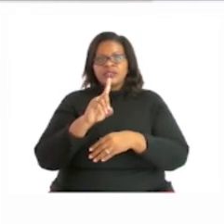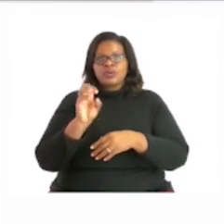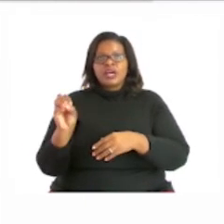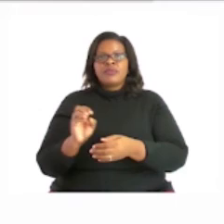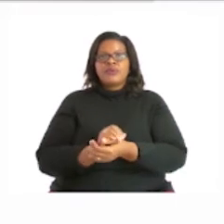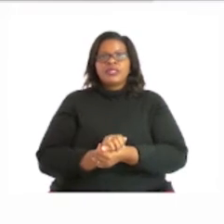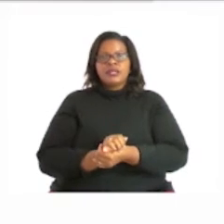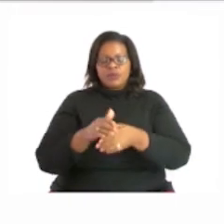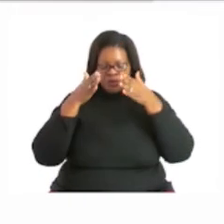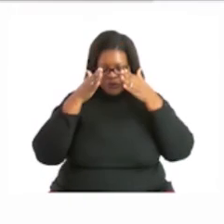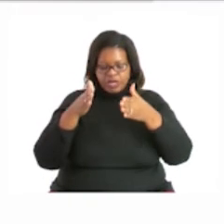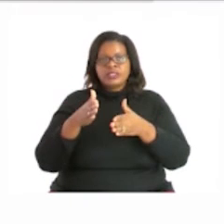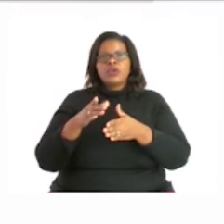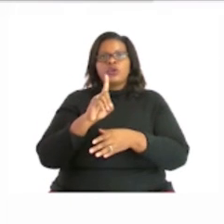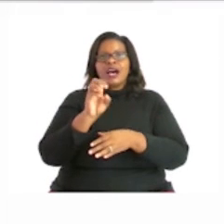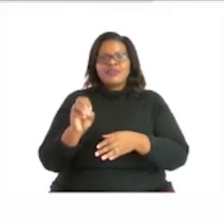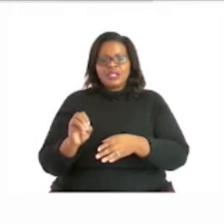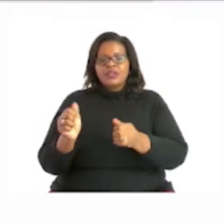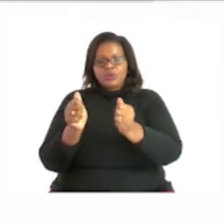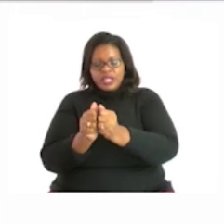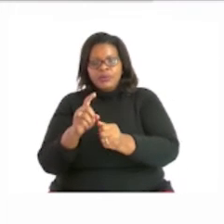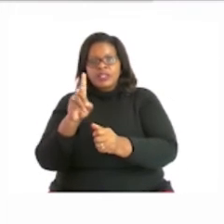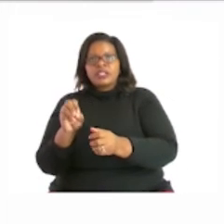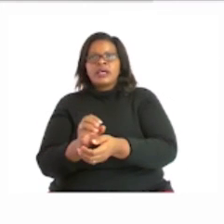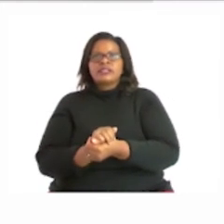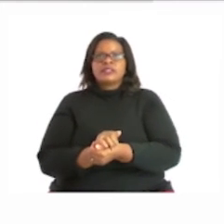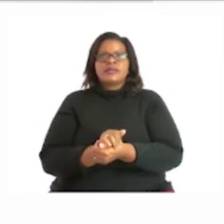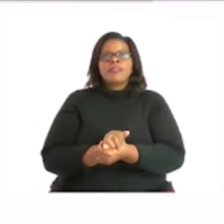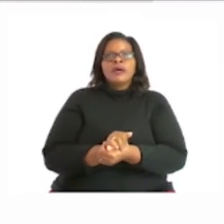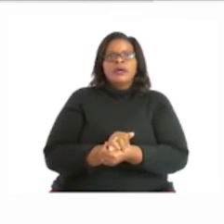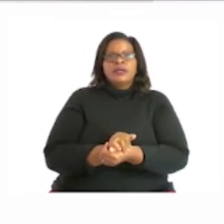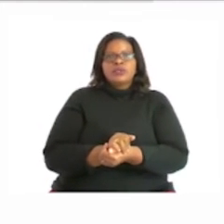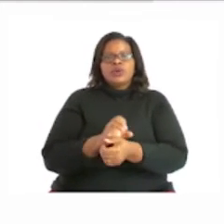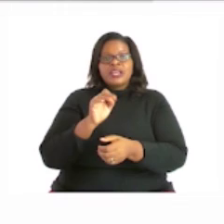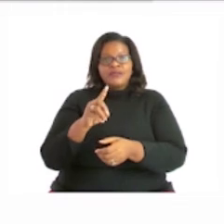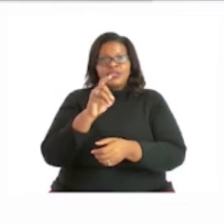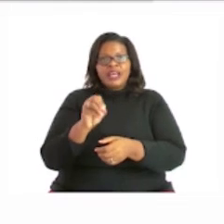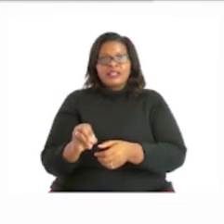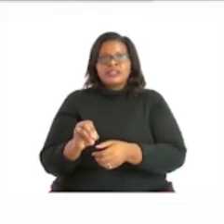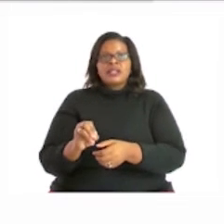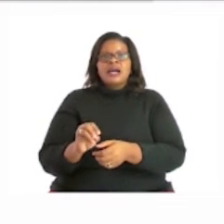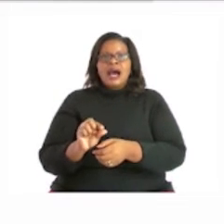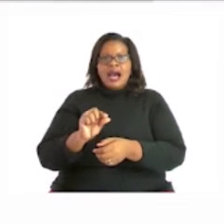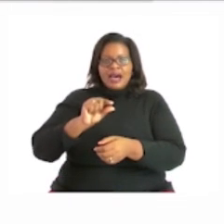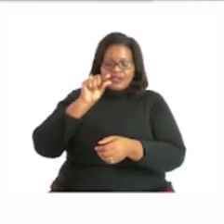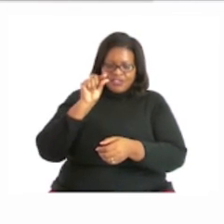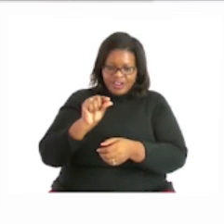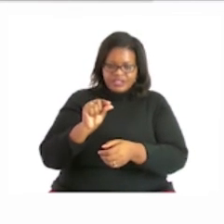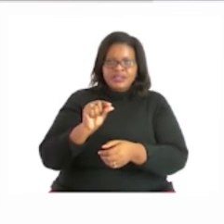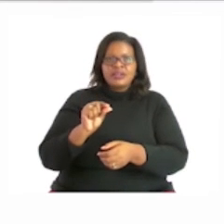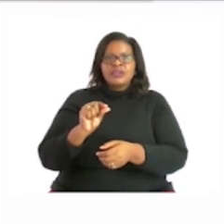tens. If the tens are less than 5, the hundreds will stay the same. If the tens